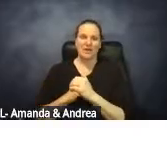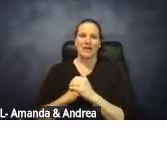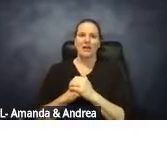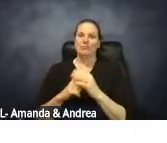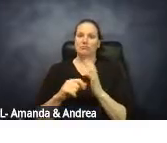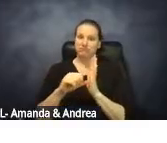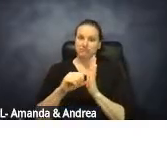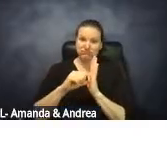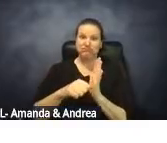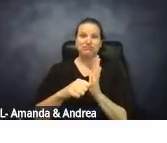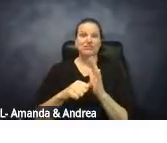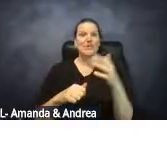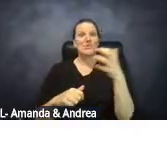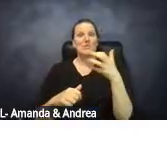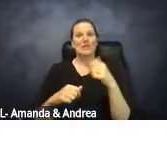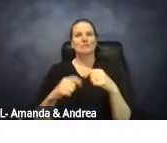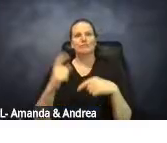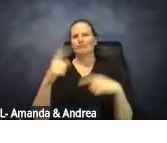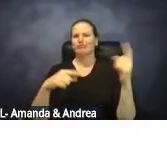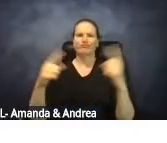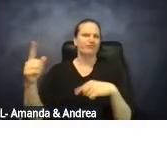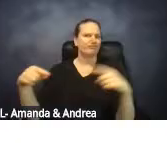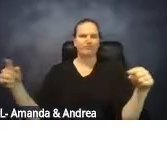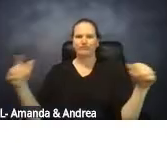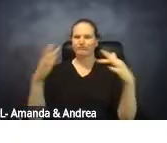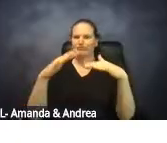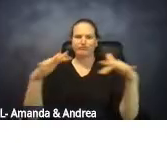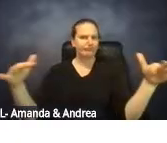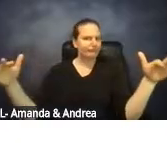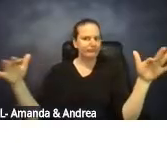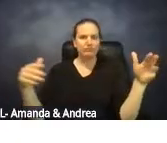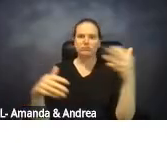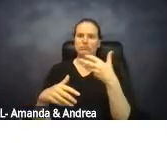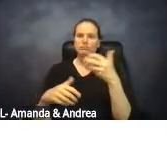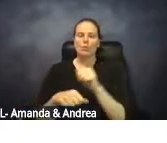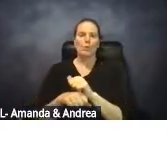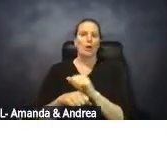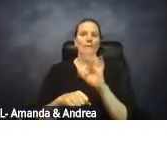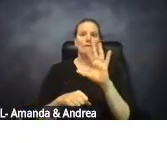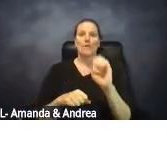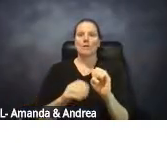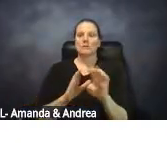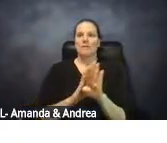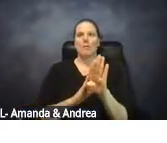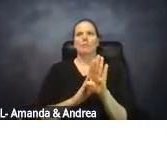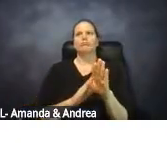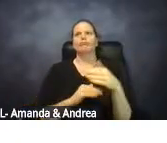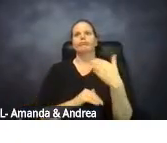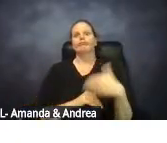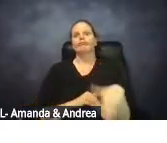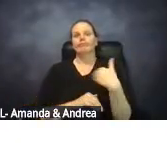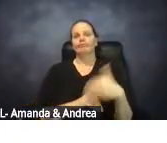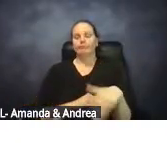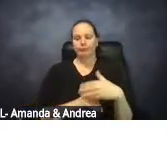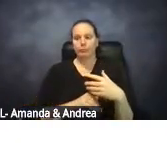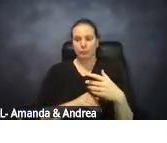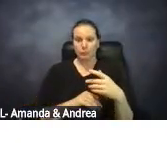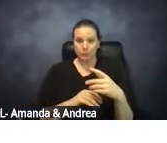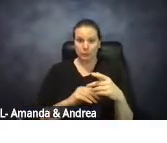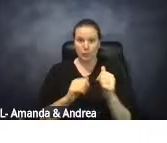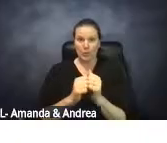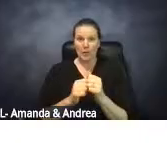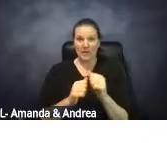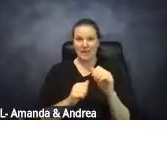underscores how wide and diverse that workforce development can be, especially when it comes to